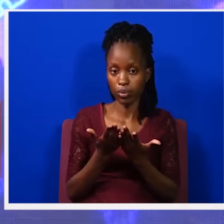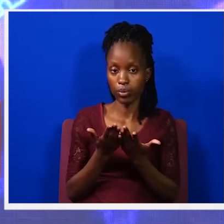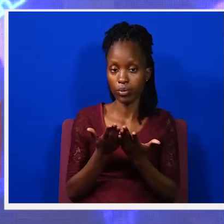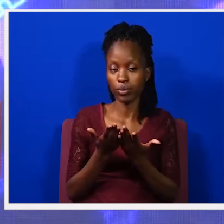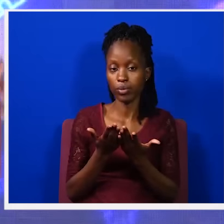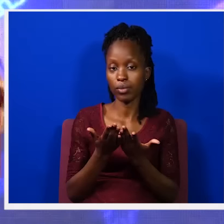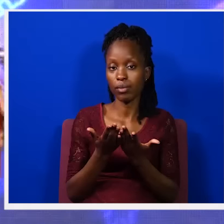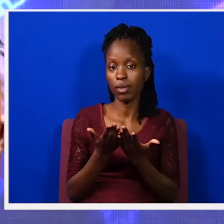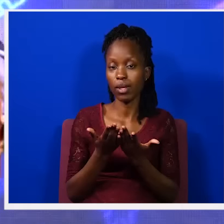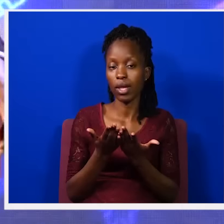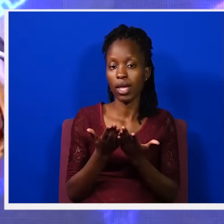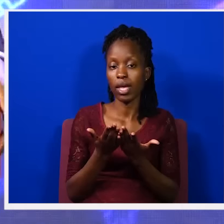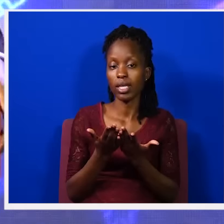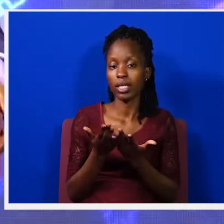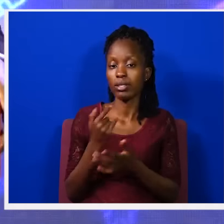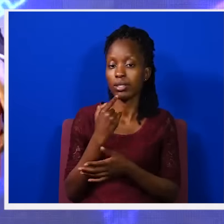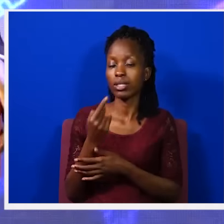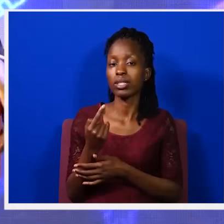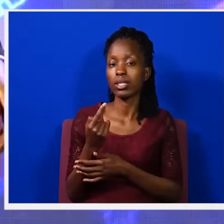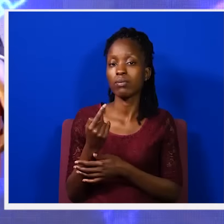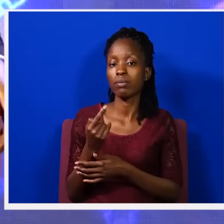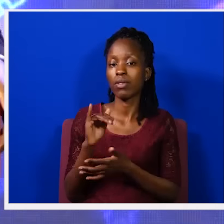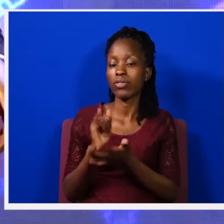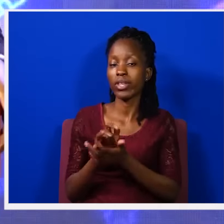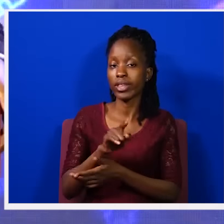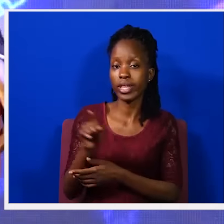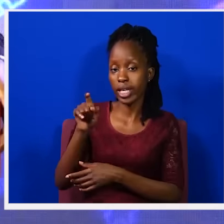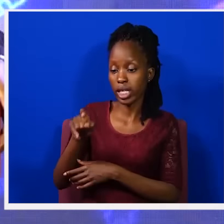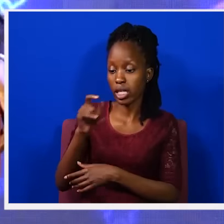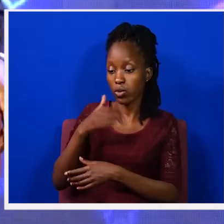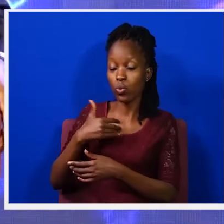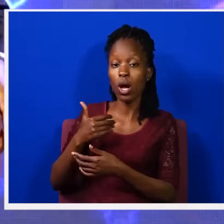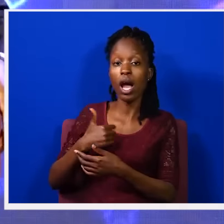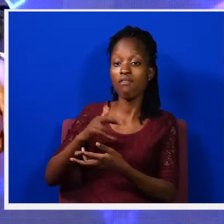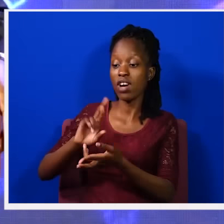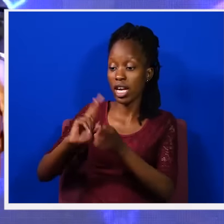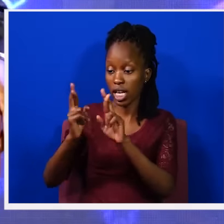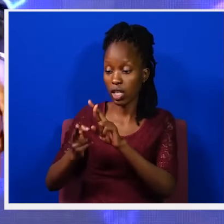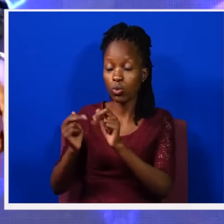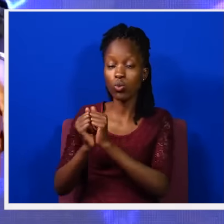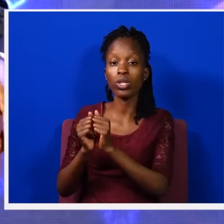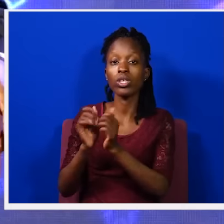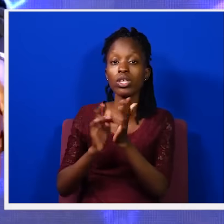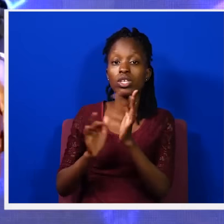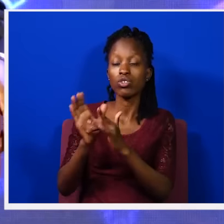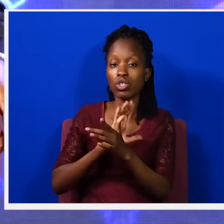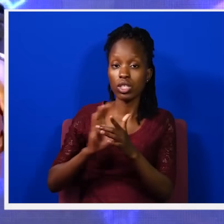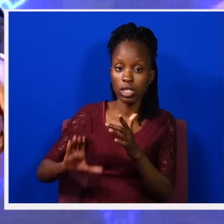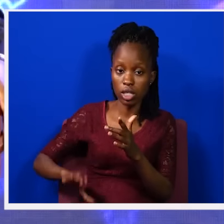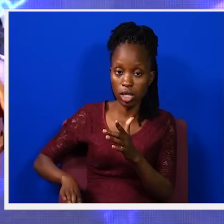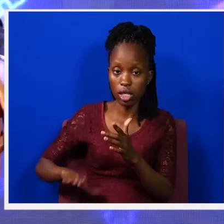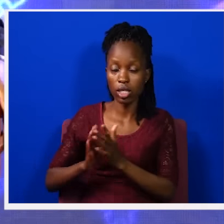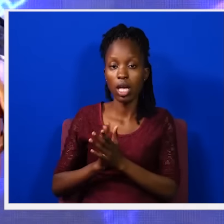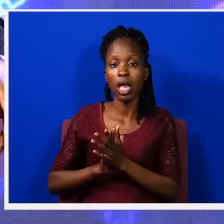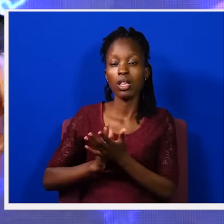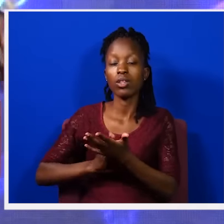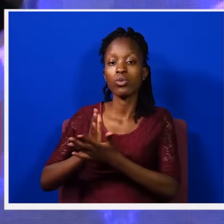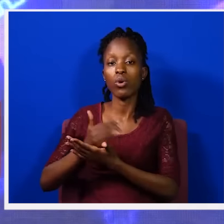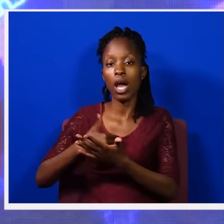on a place where they ought also to come to know the Lord Jesus Christ through the exercise of